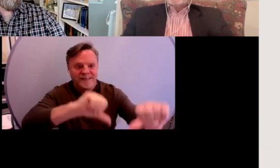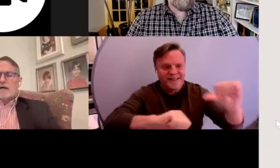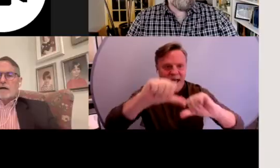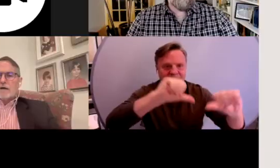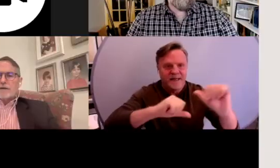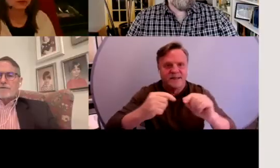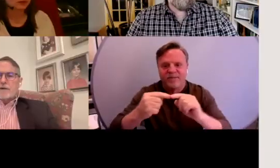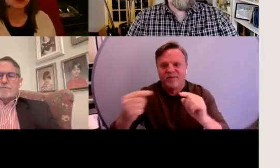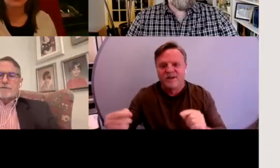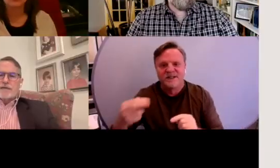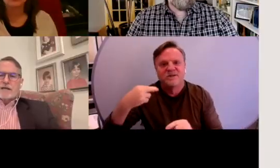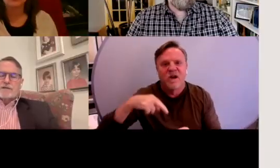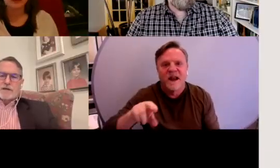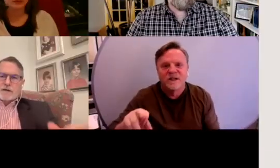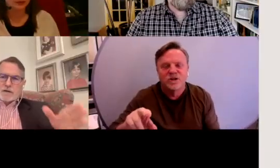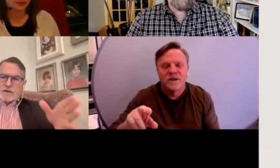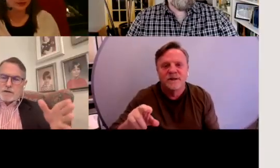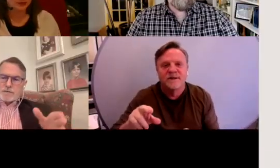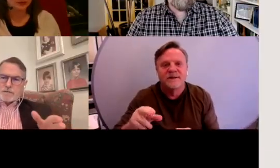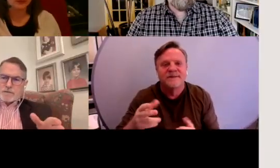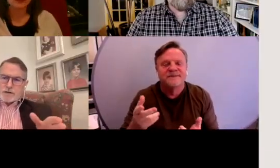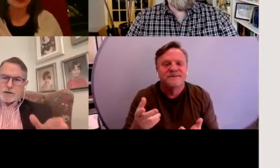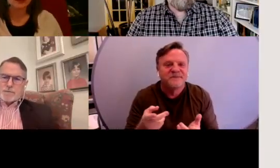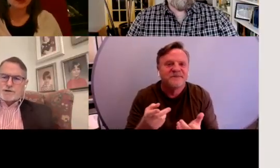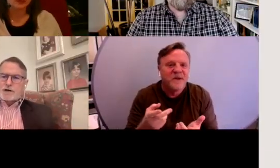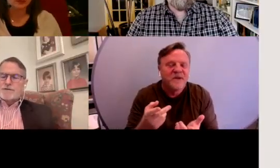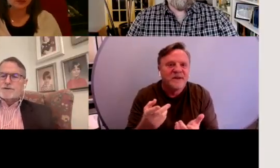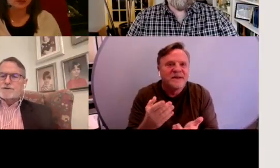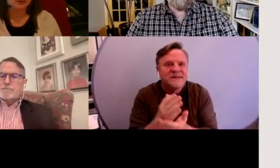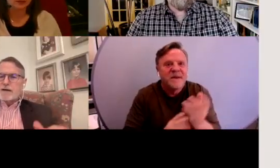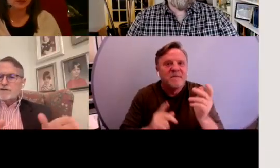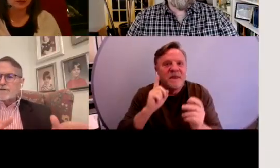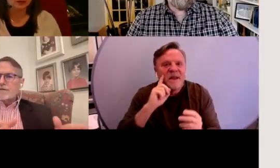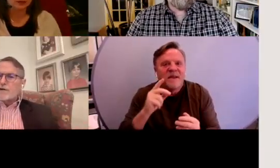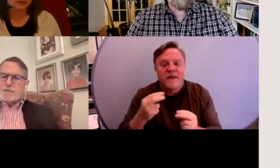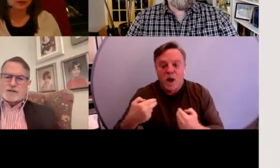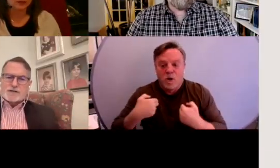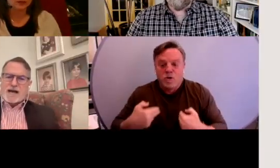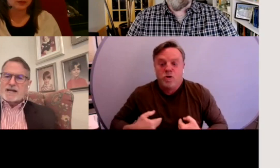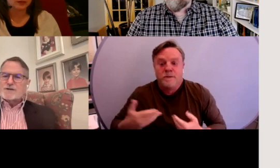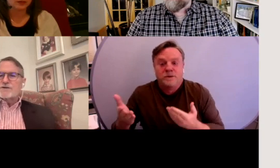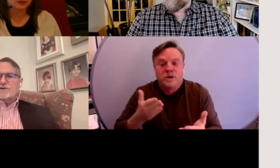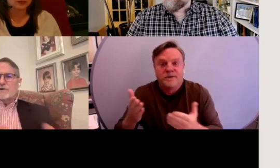religion. Some thinks that human services are based on the